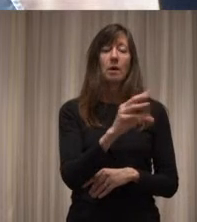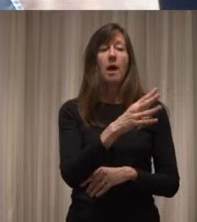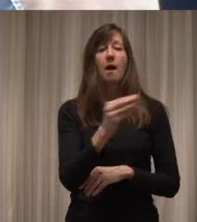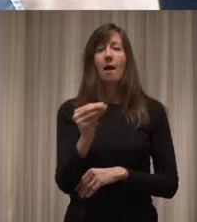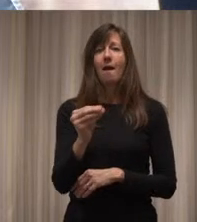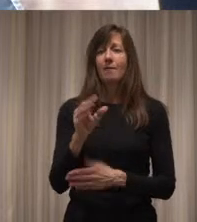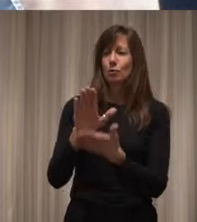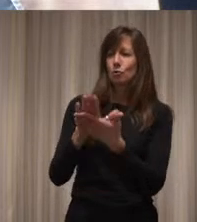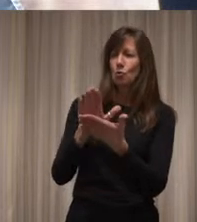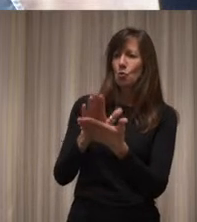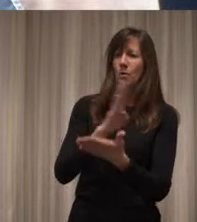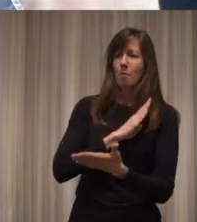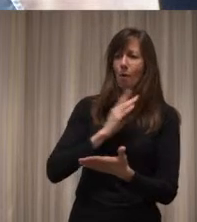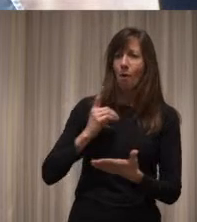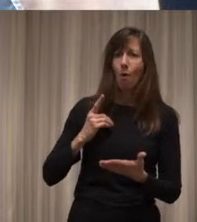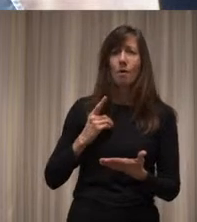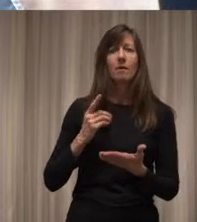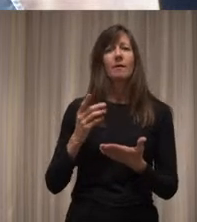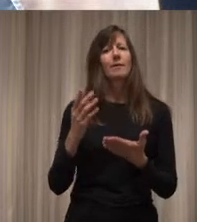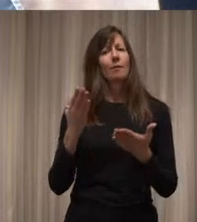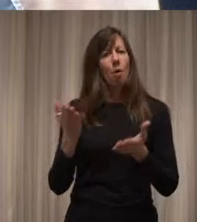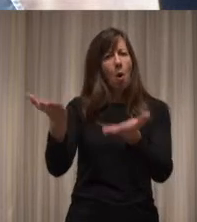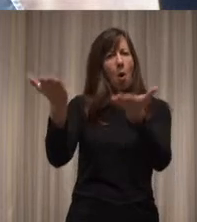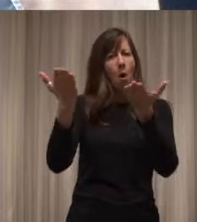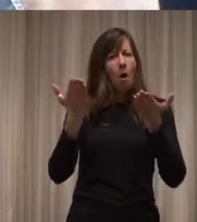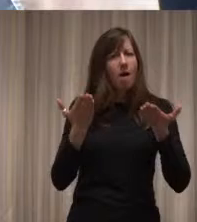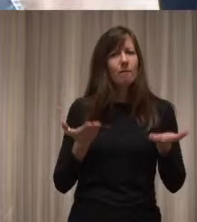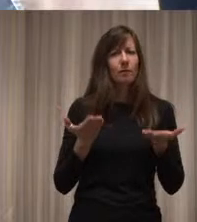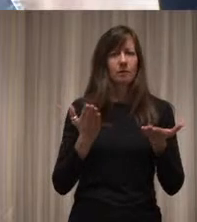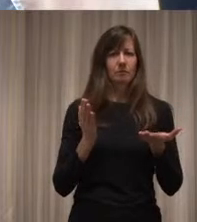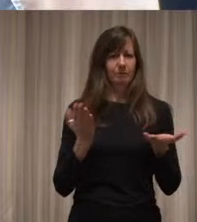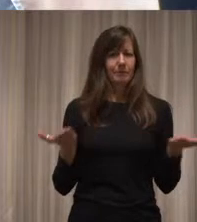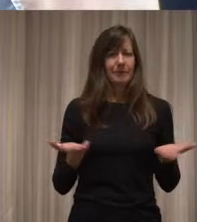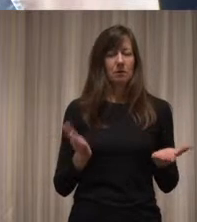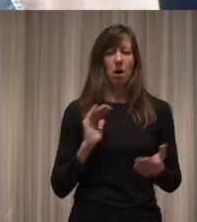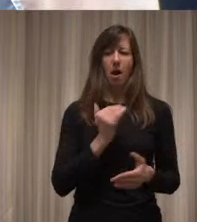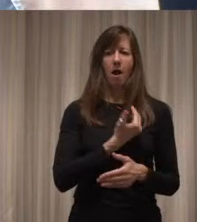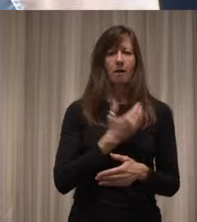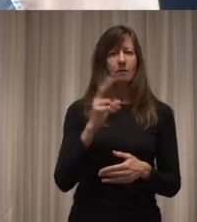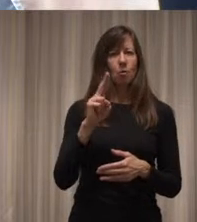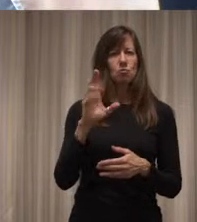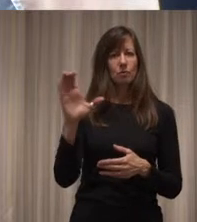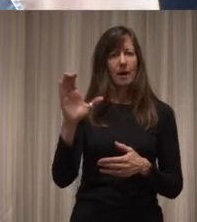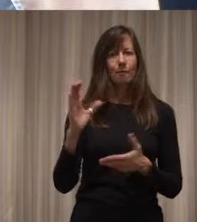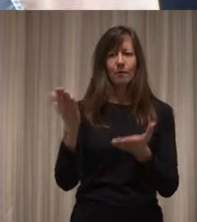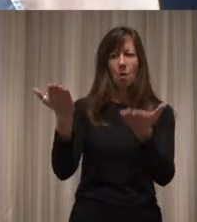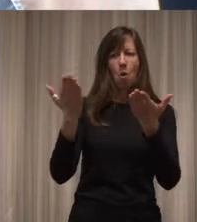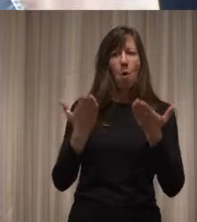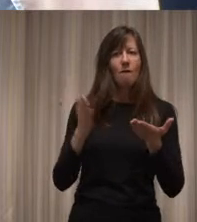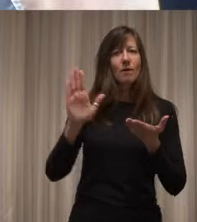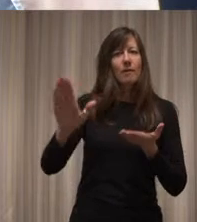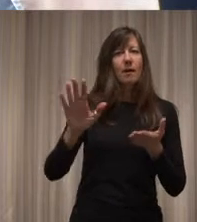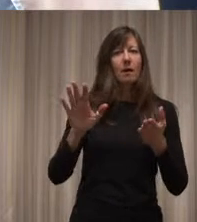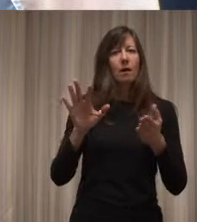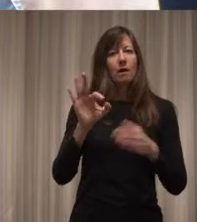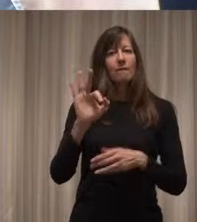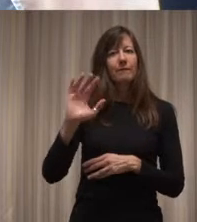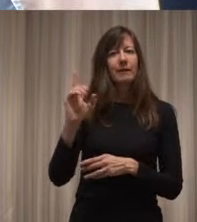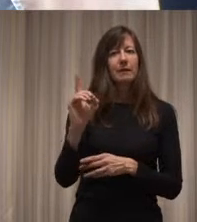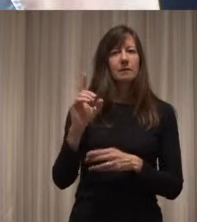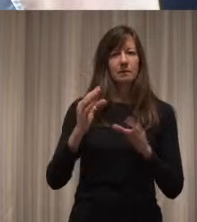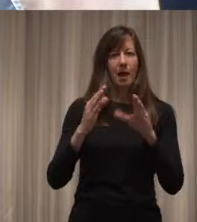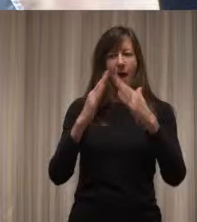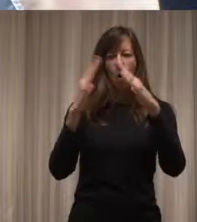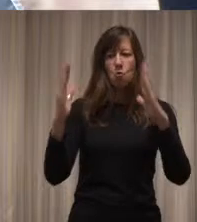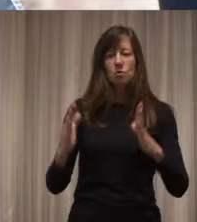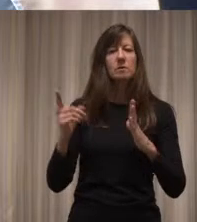renovated field house once again to the county to make sure that we can be there for our community at this critical moment. Those are the kind of things that